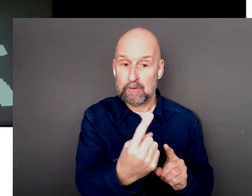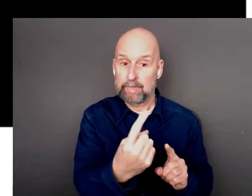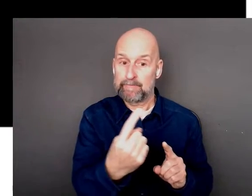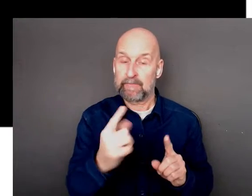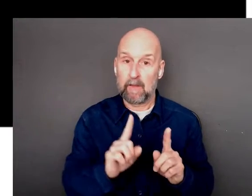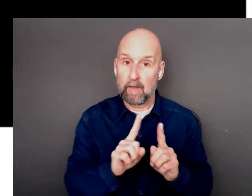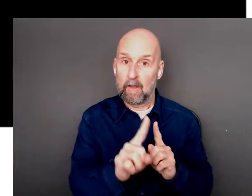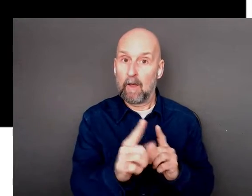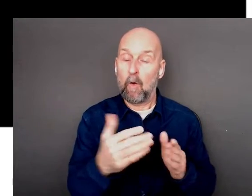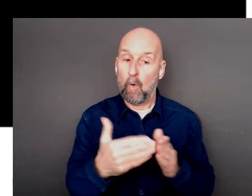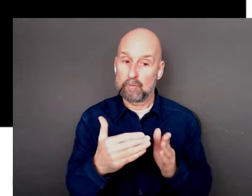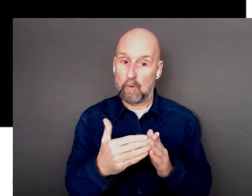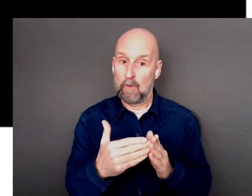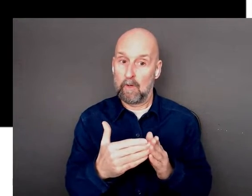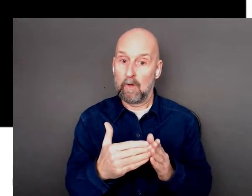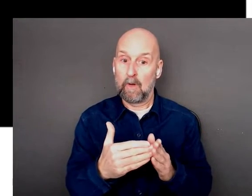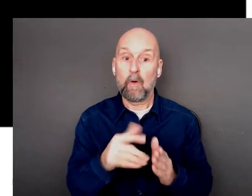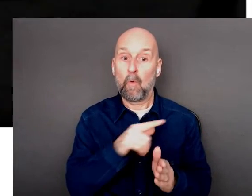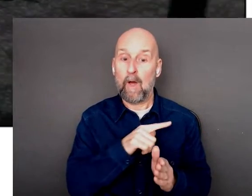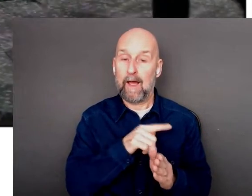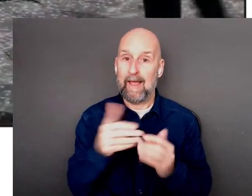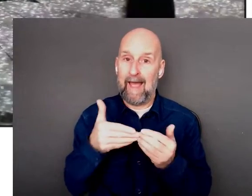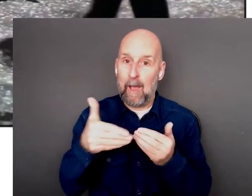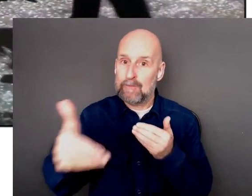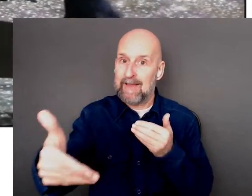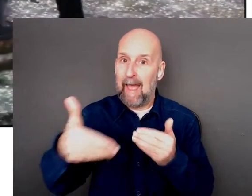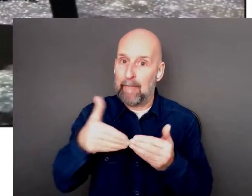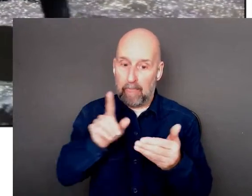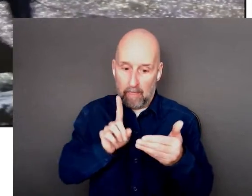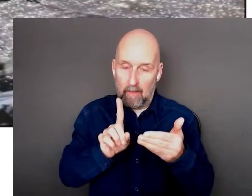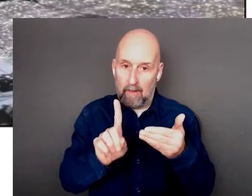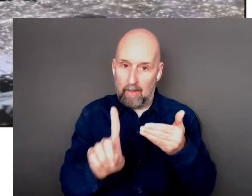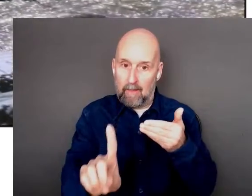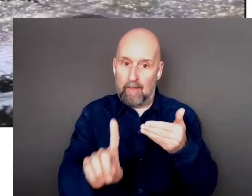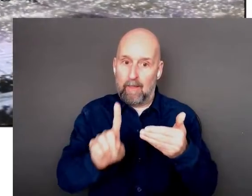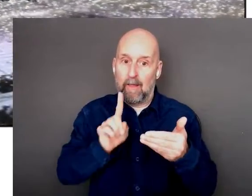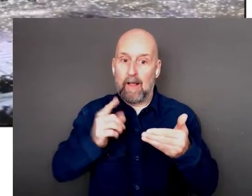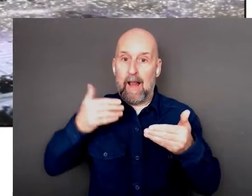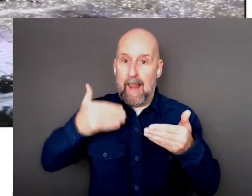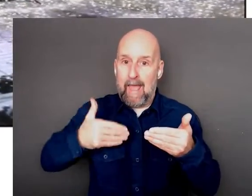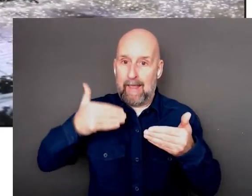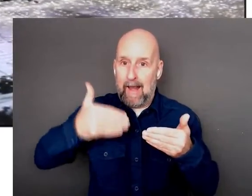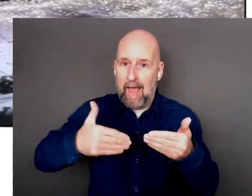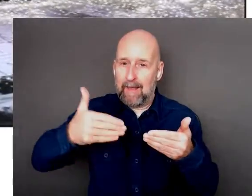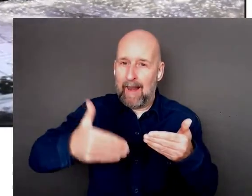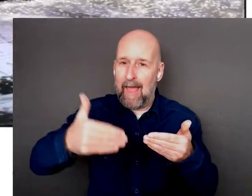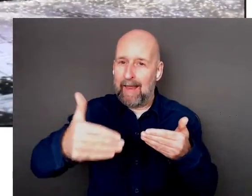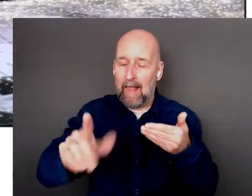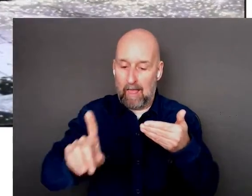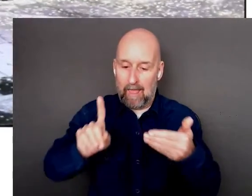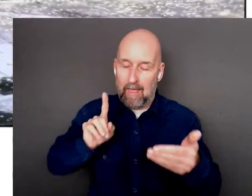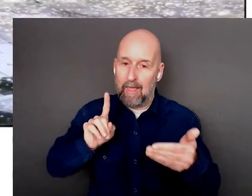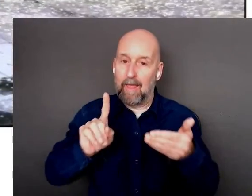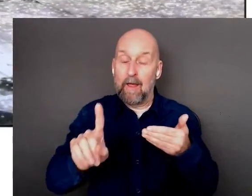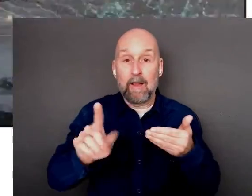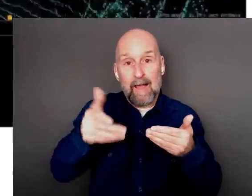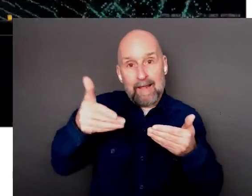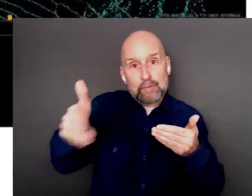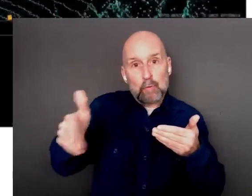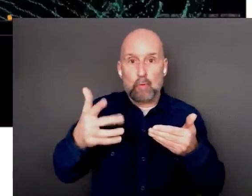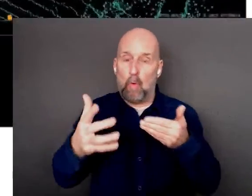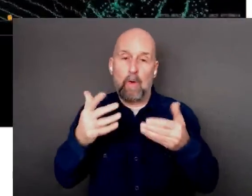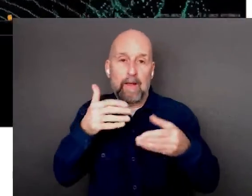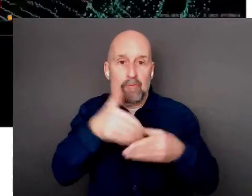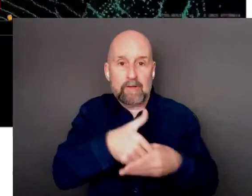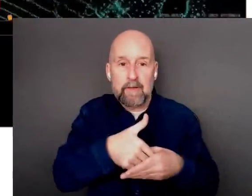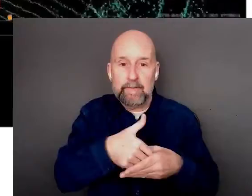have a depth perception, and we create these layers of interaction or of exclusion. So for instance, to create a floor, we would